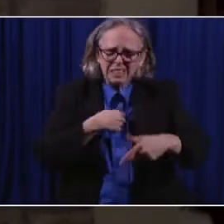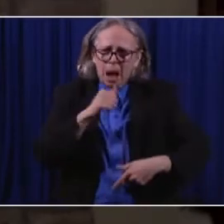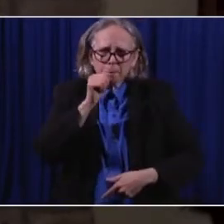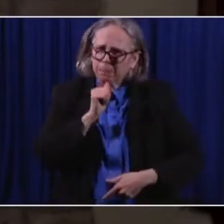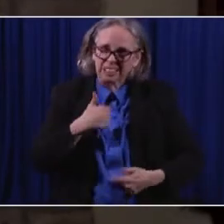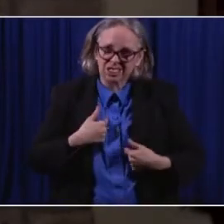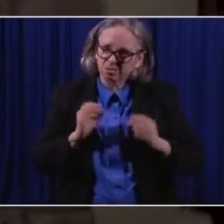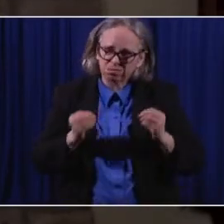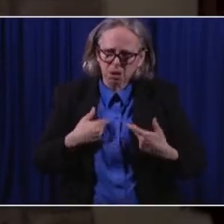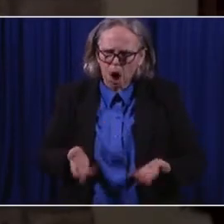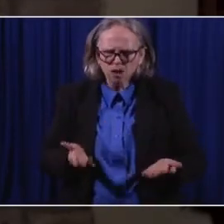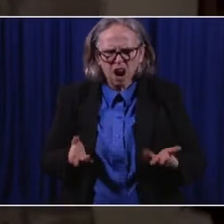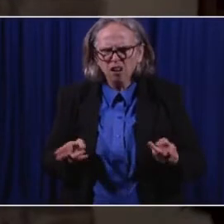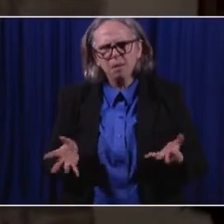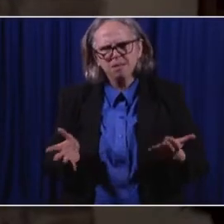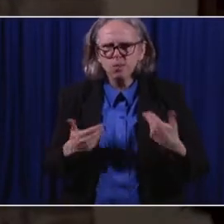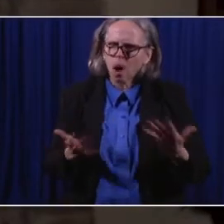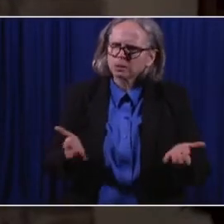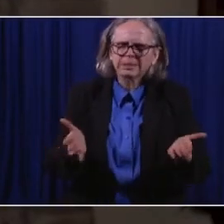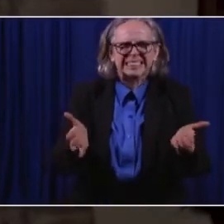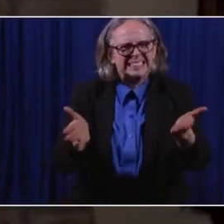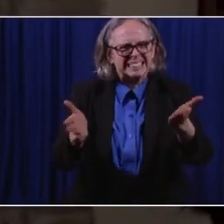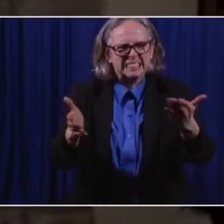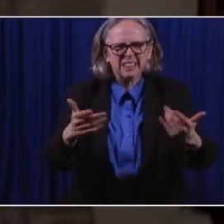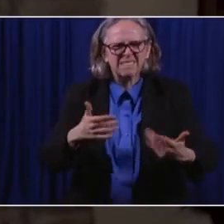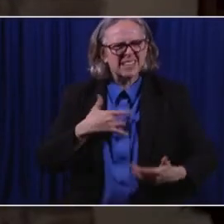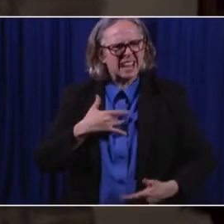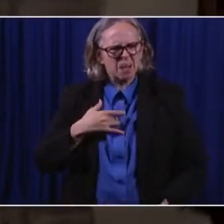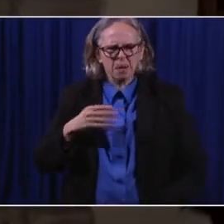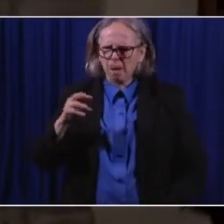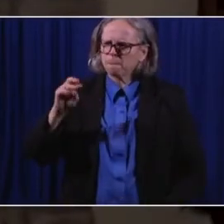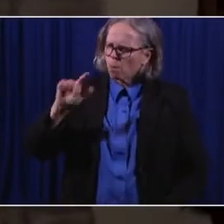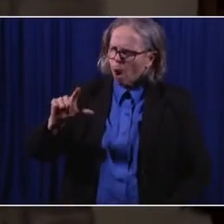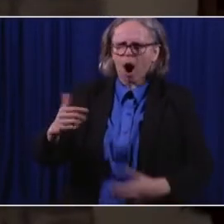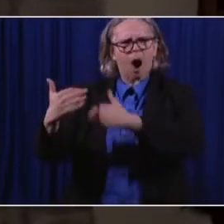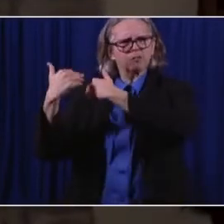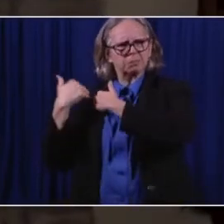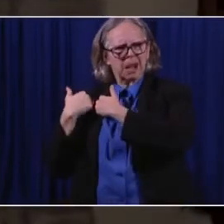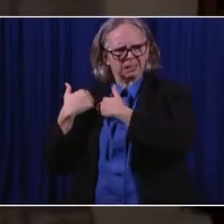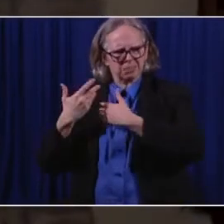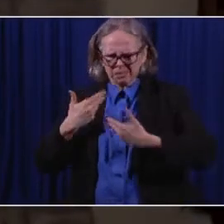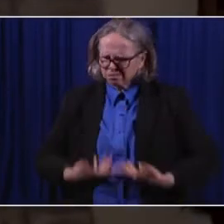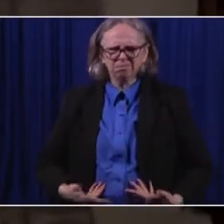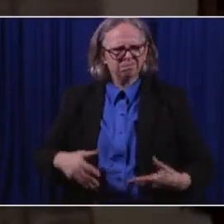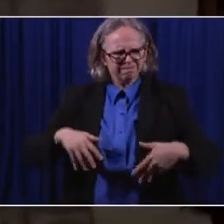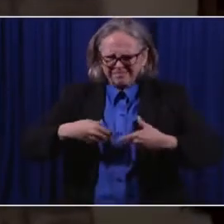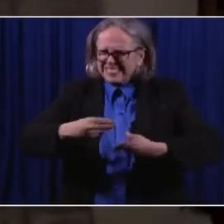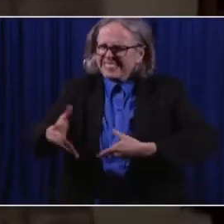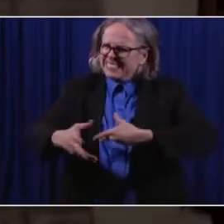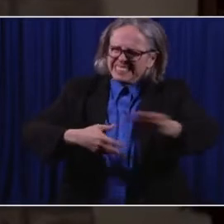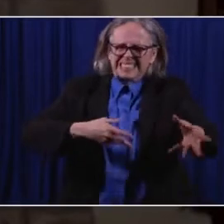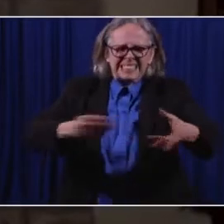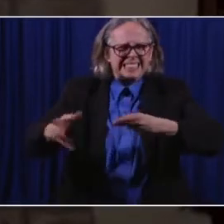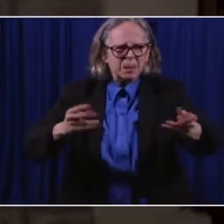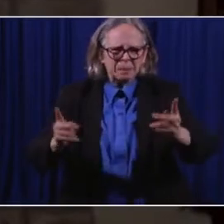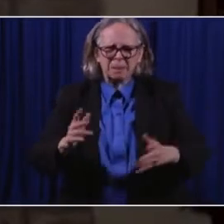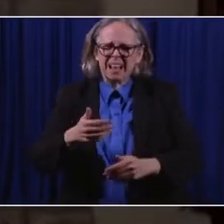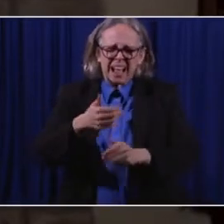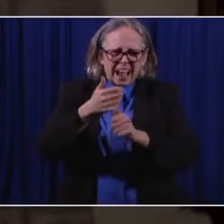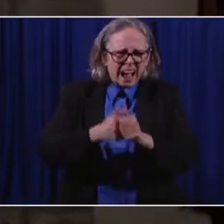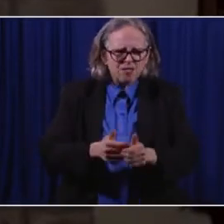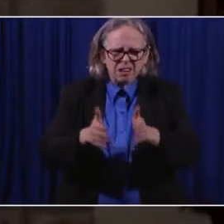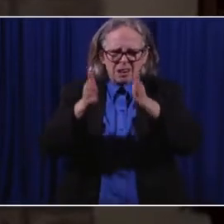moral imperative to get this out because we don't know, you know, every dose of this